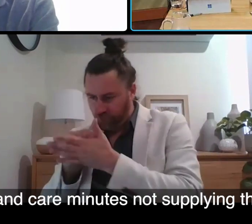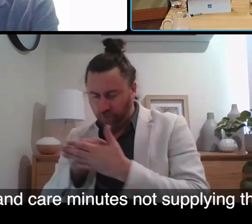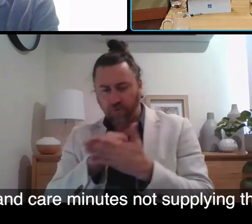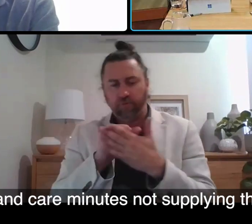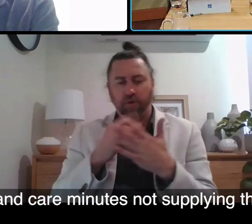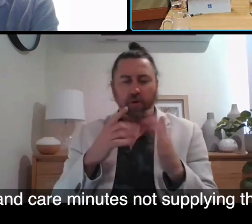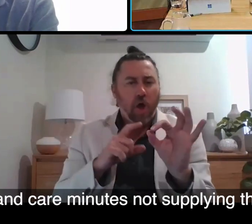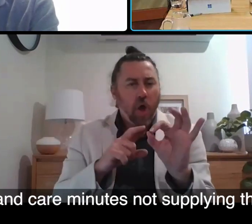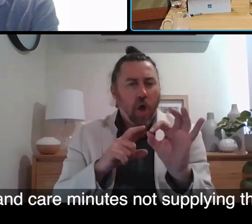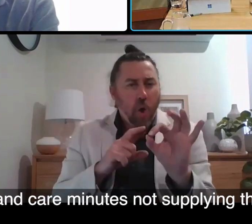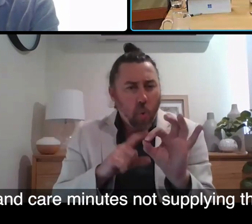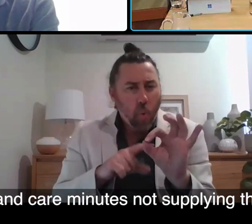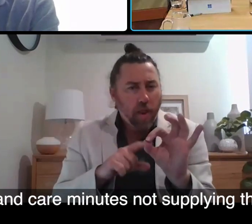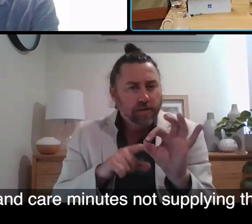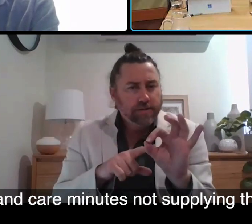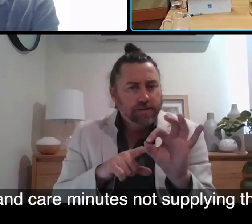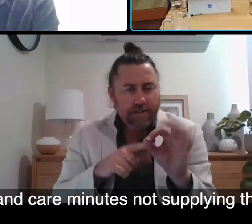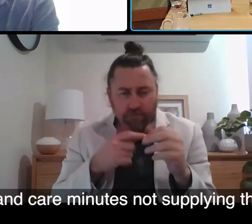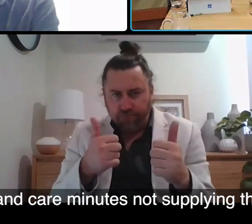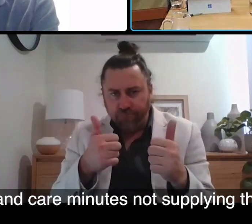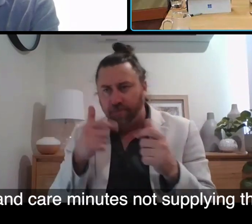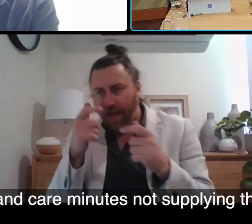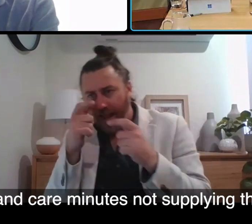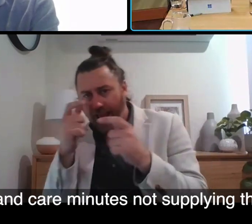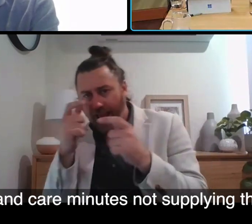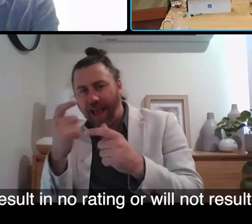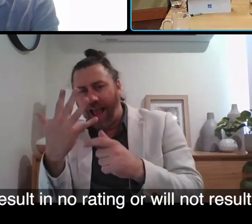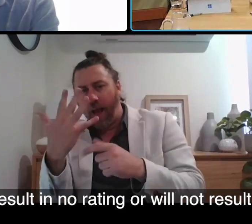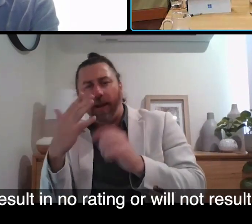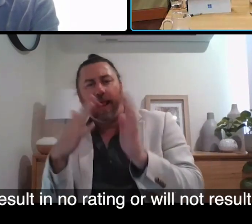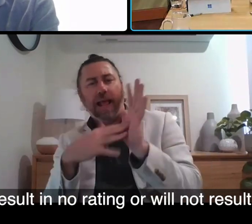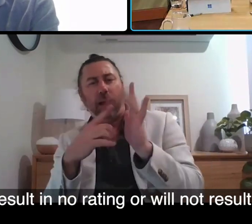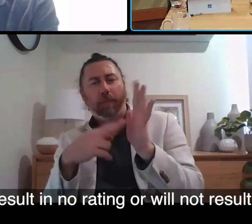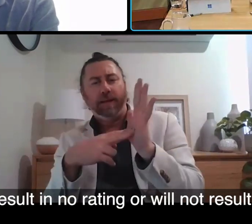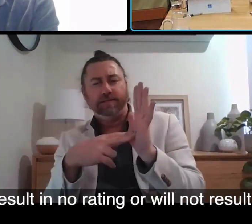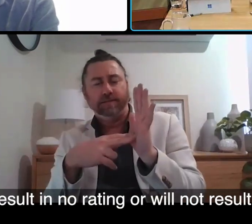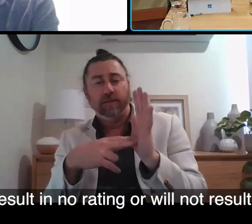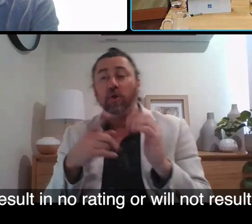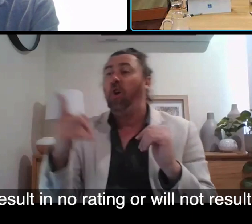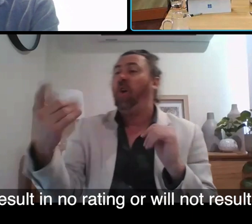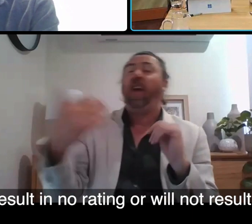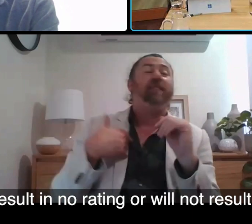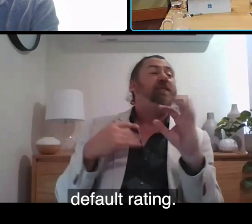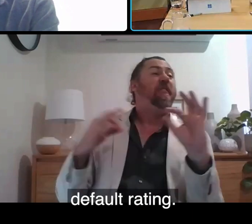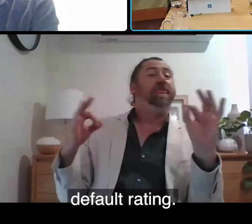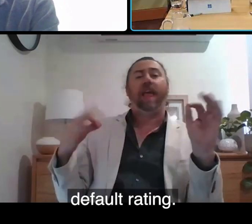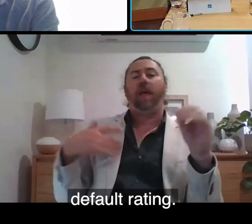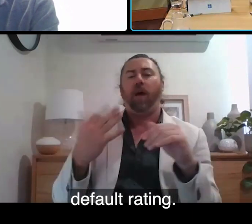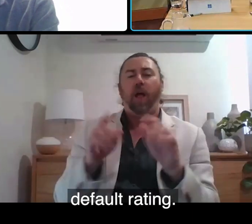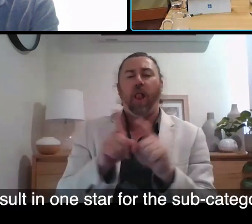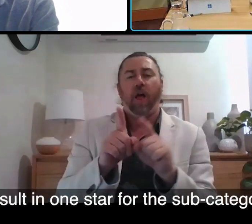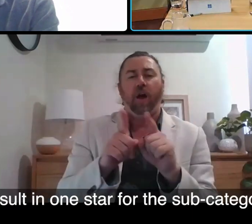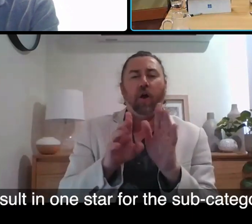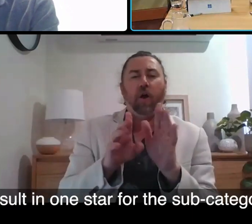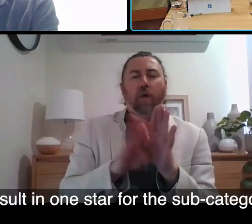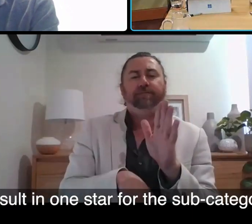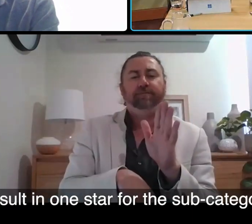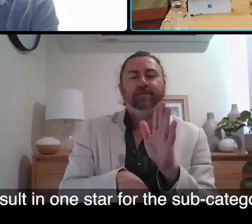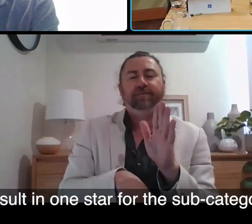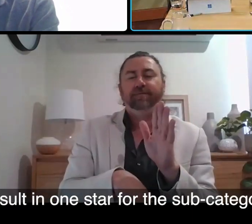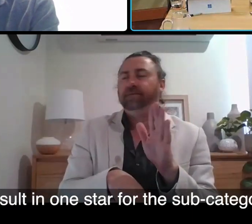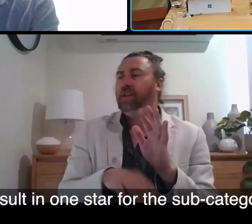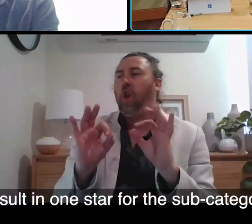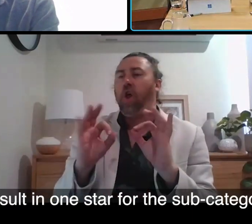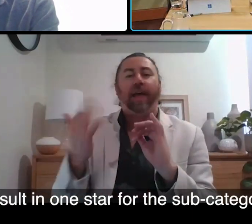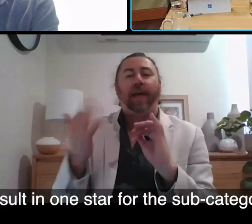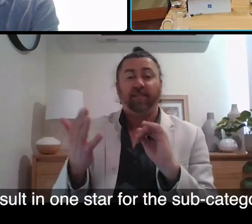care minutes. Not supplying the data will not result in no rating or will not result in a default rating. It will result